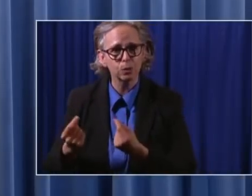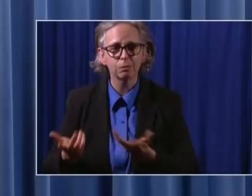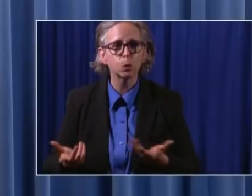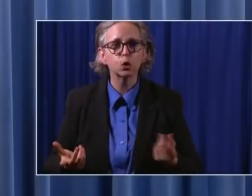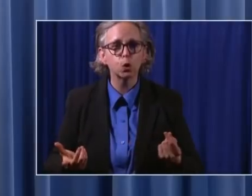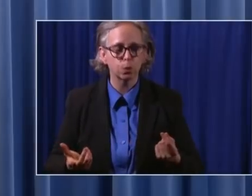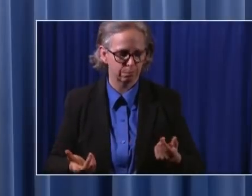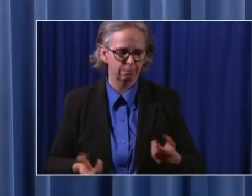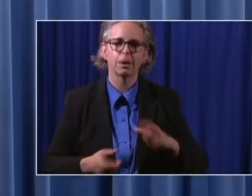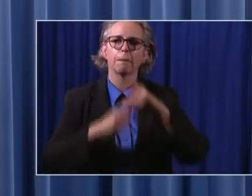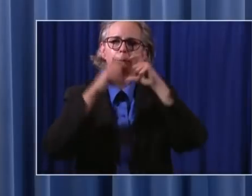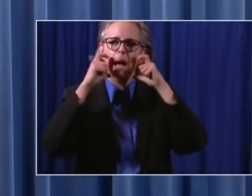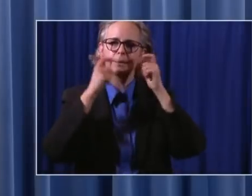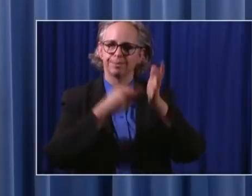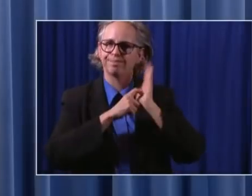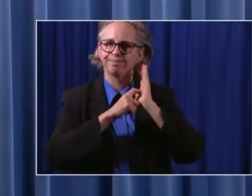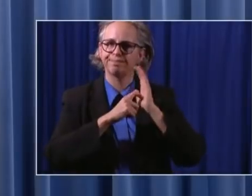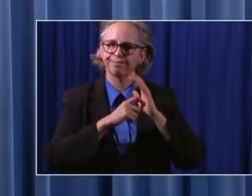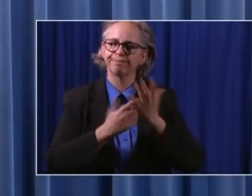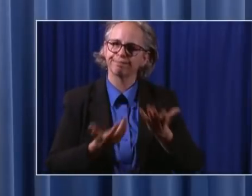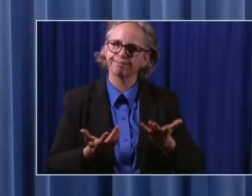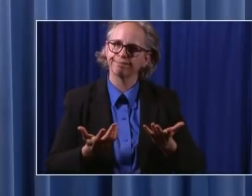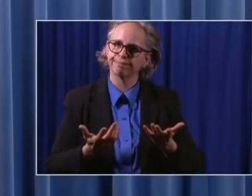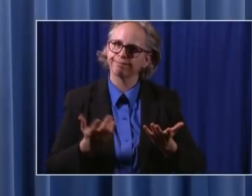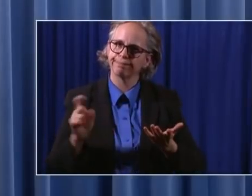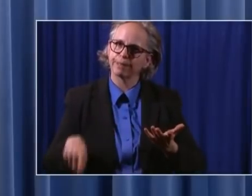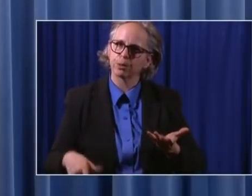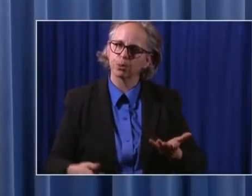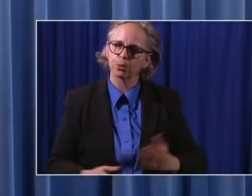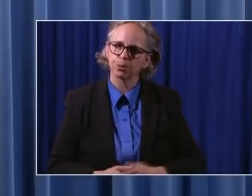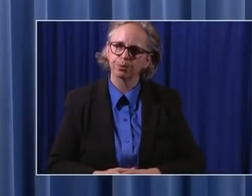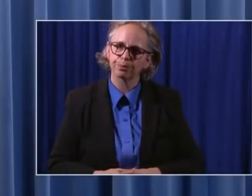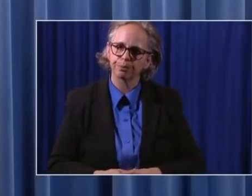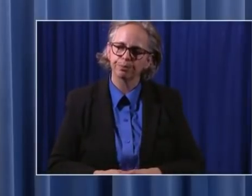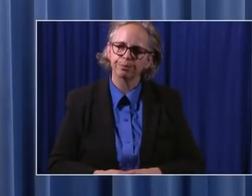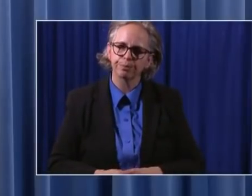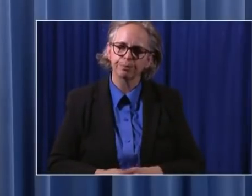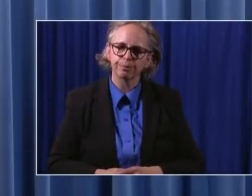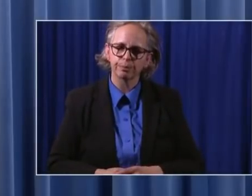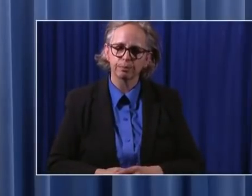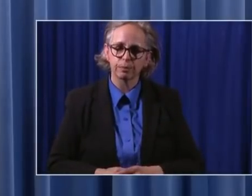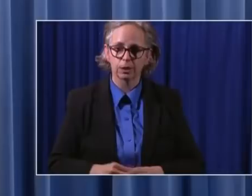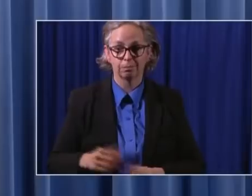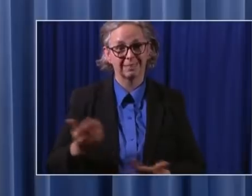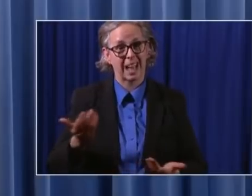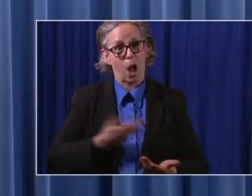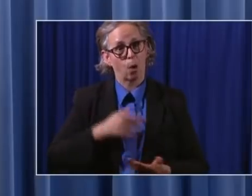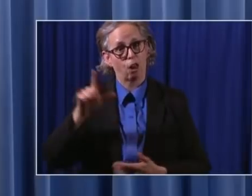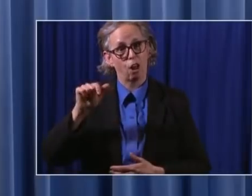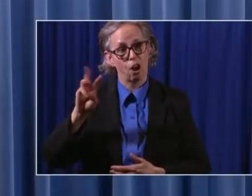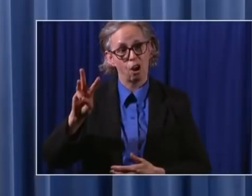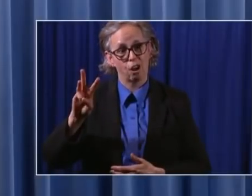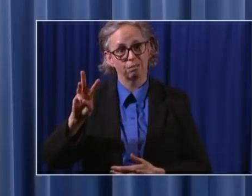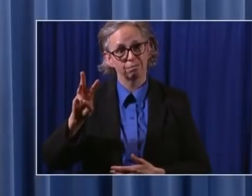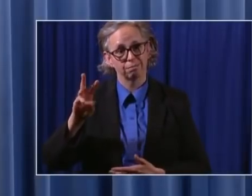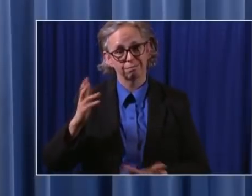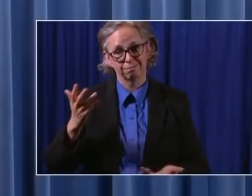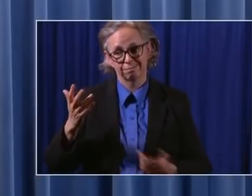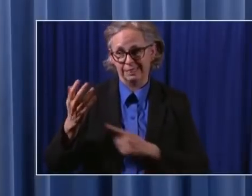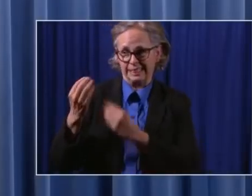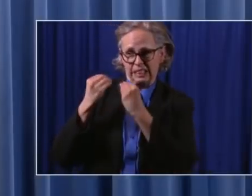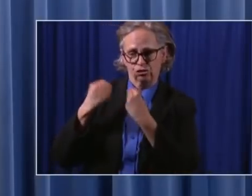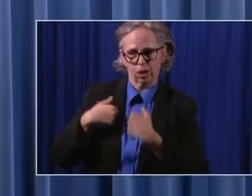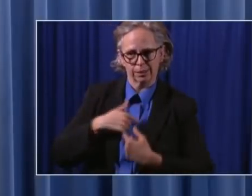important. So the answer to your question is the law is a teacher. We're not saying that there